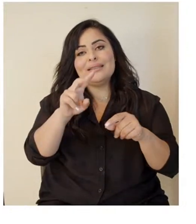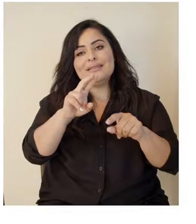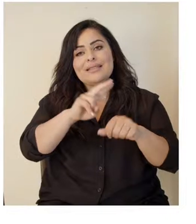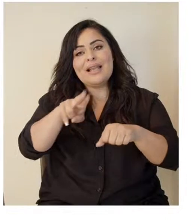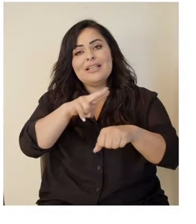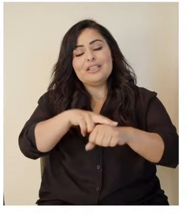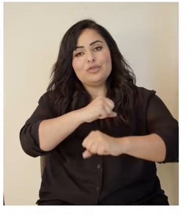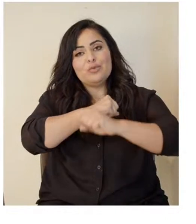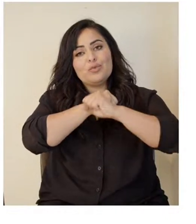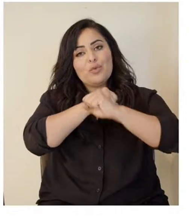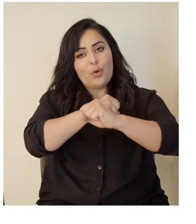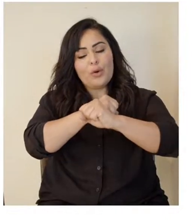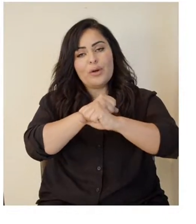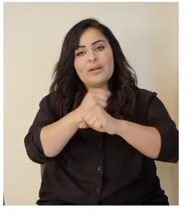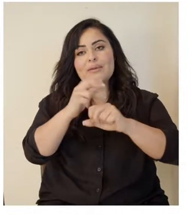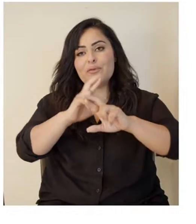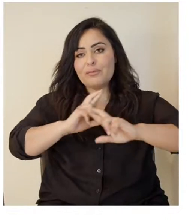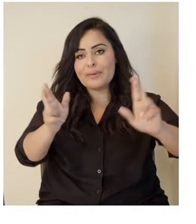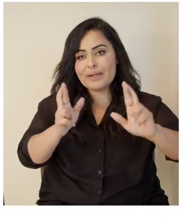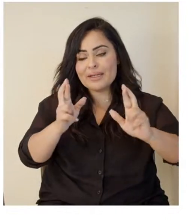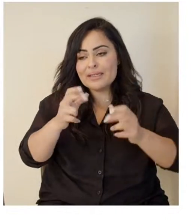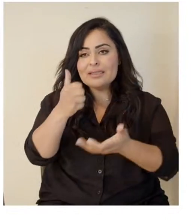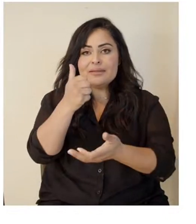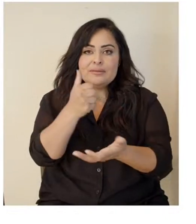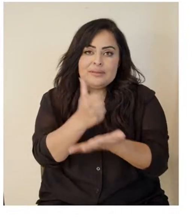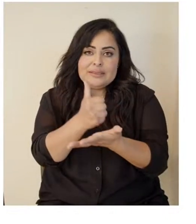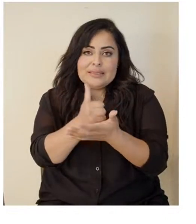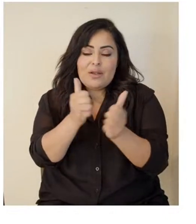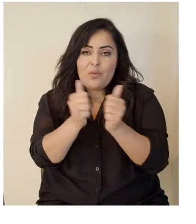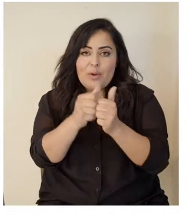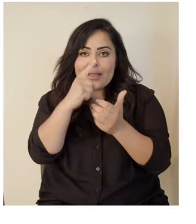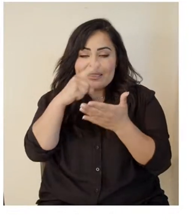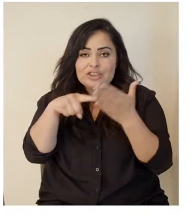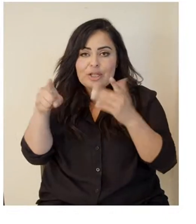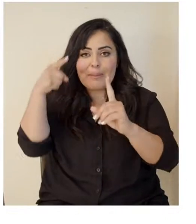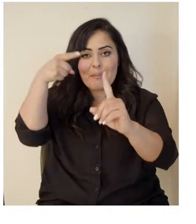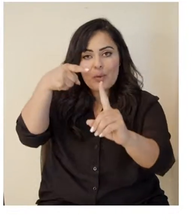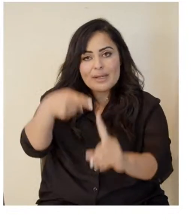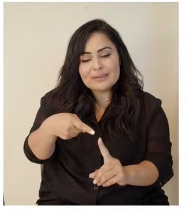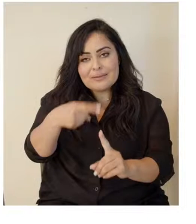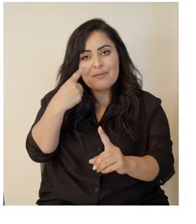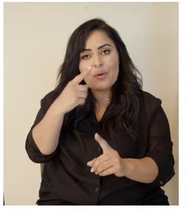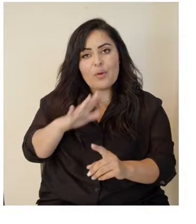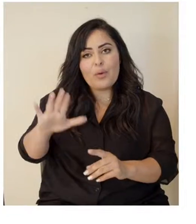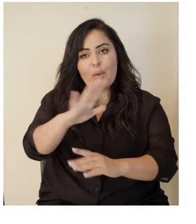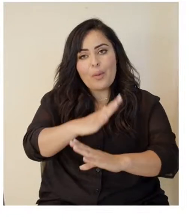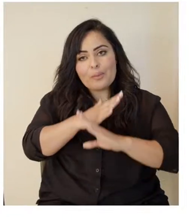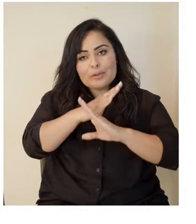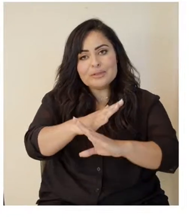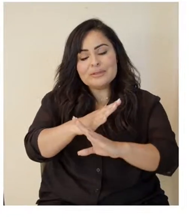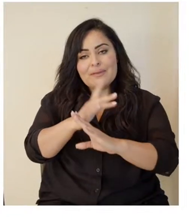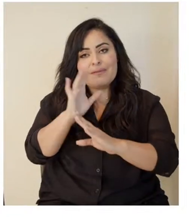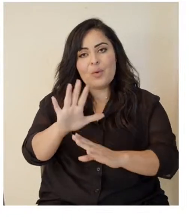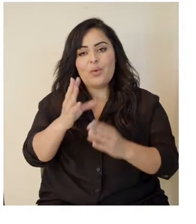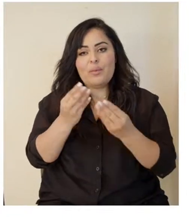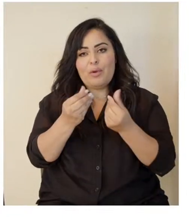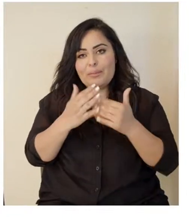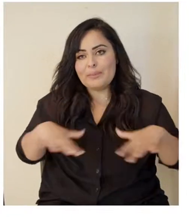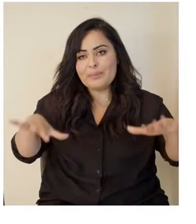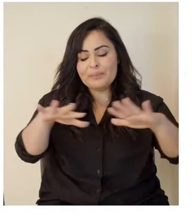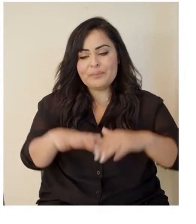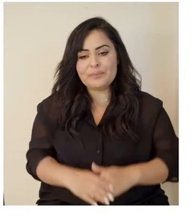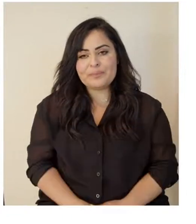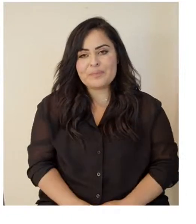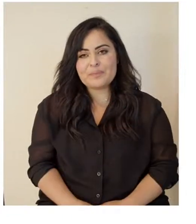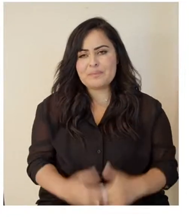hand that's assisting with checkpoints and protection of assets in the area. I